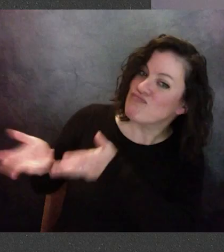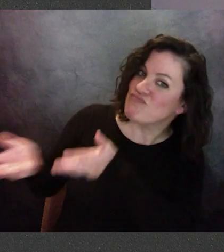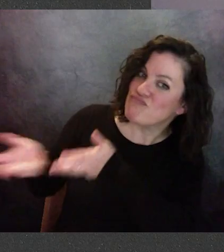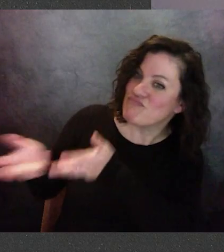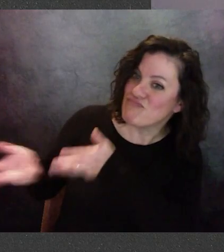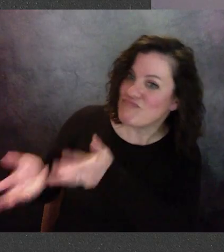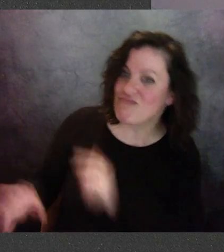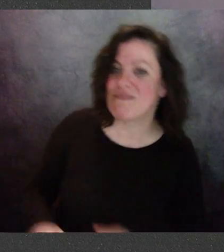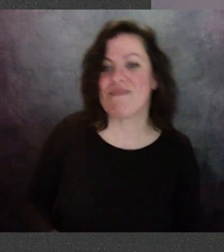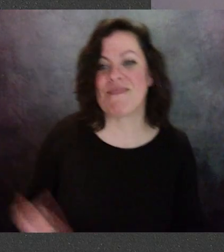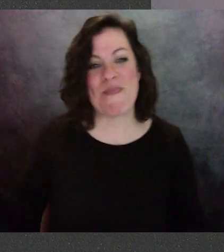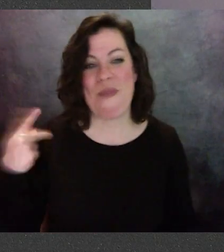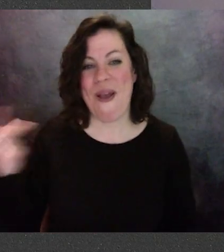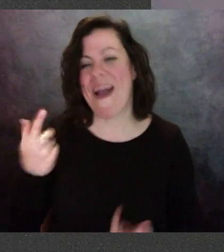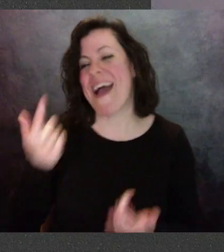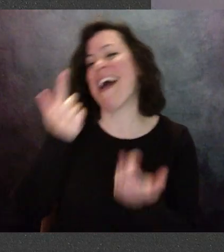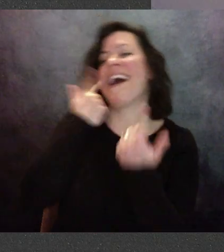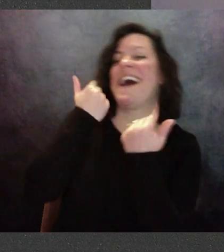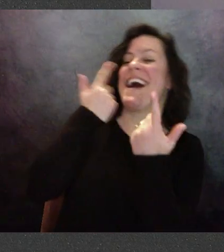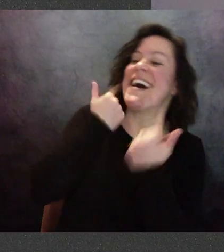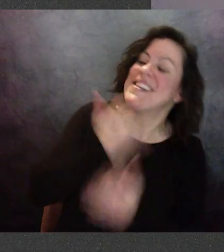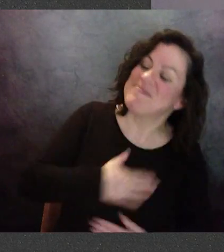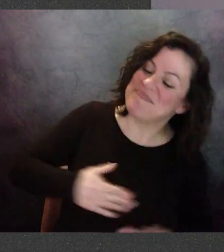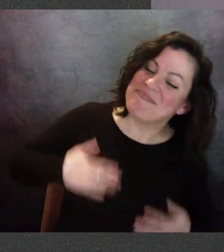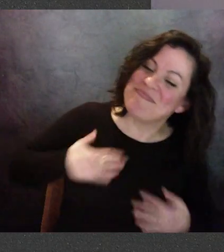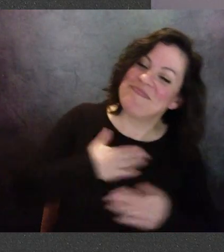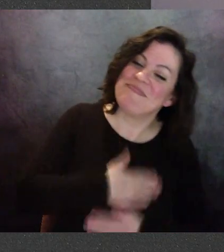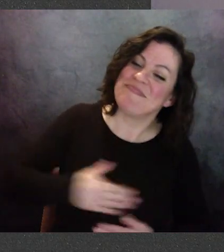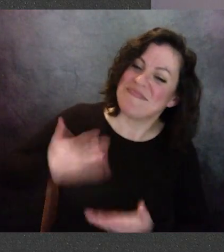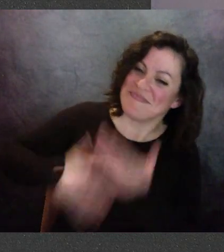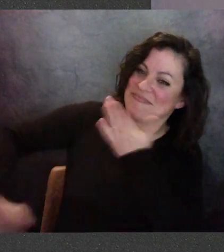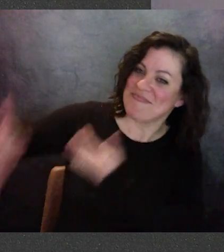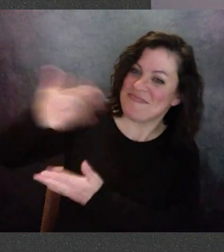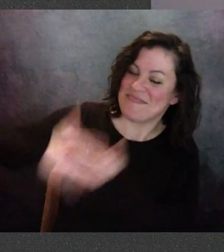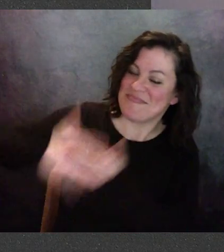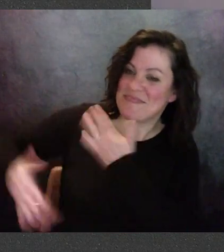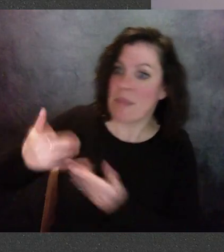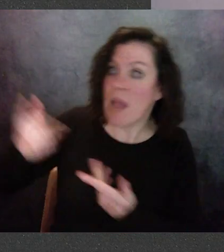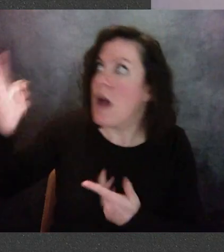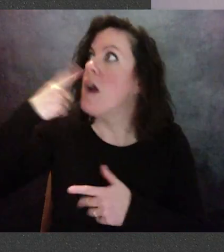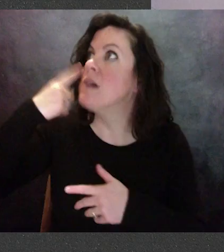Soon we were laughing and having fun. I barely noticed when the bell rang.